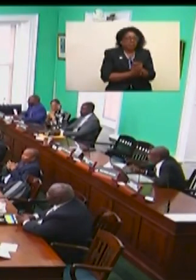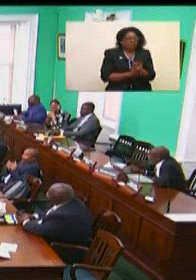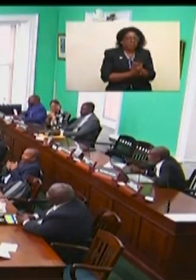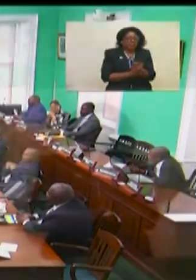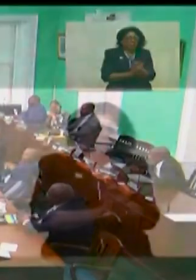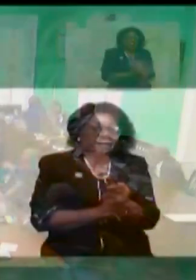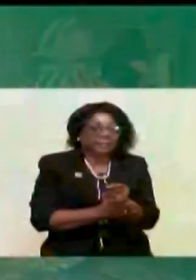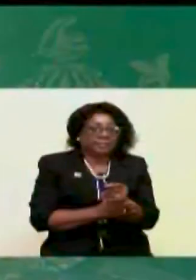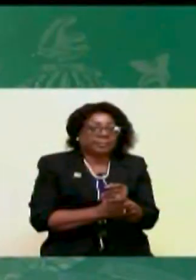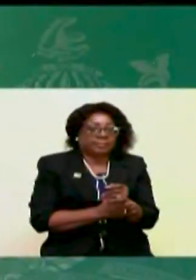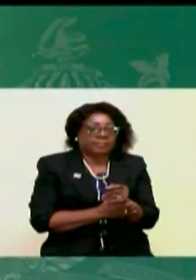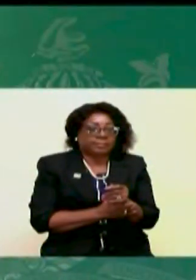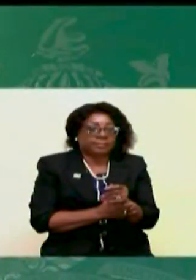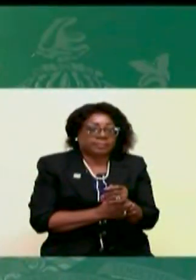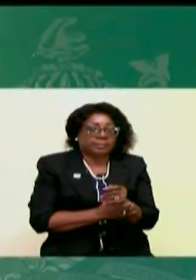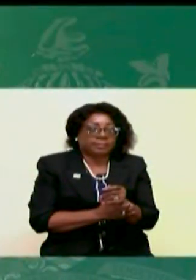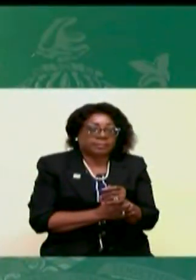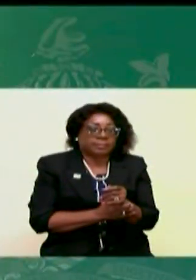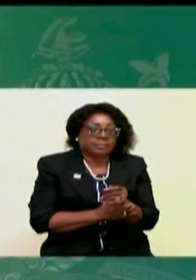Madam Speaker.